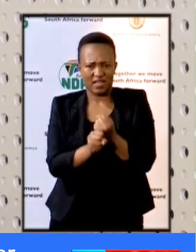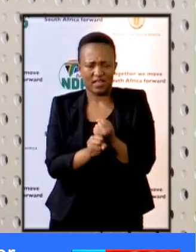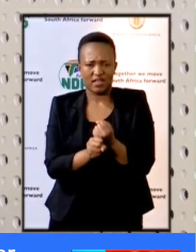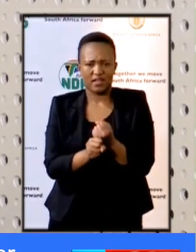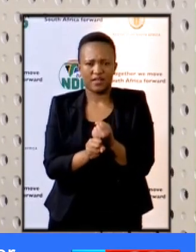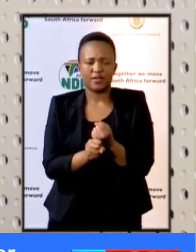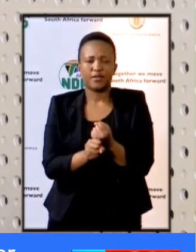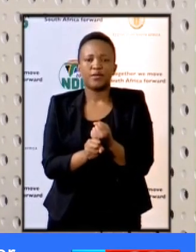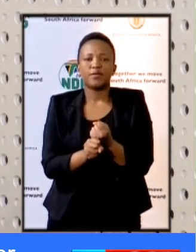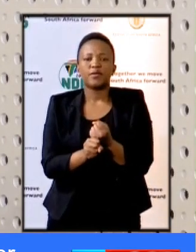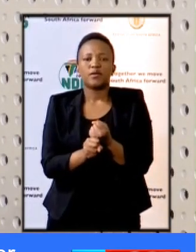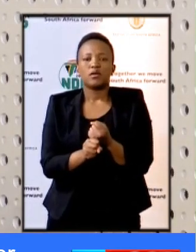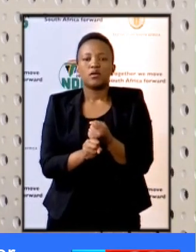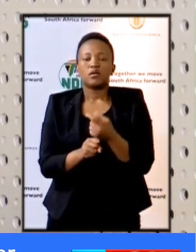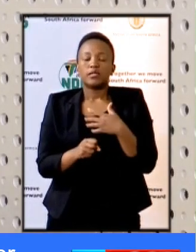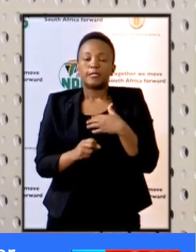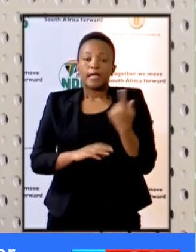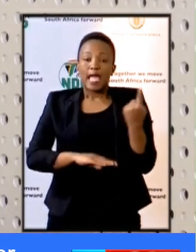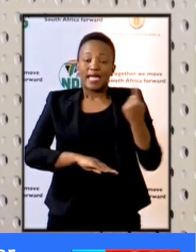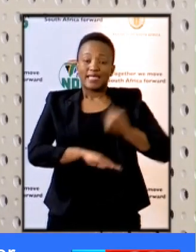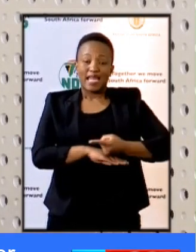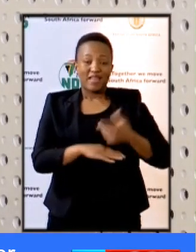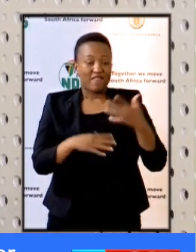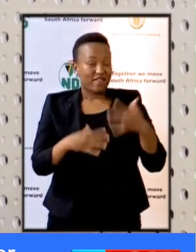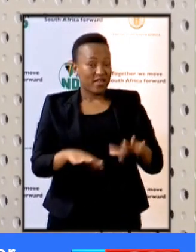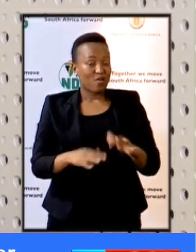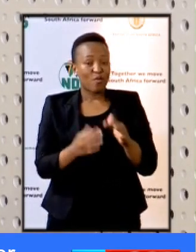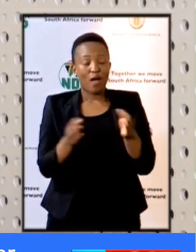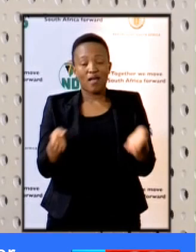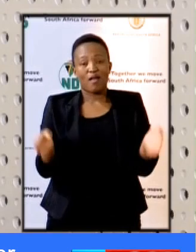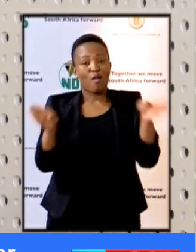To recoup the number of days lost during lockdown,